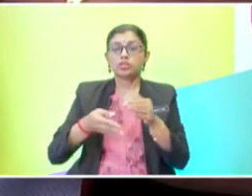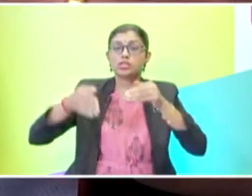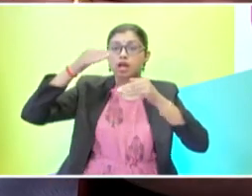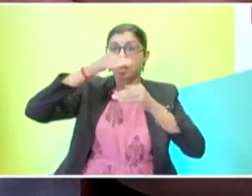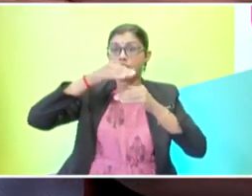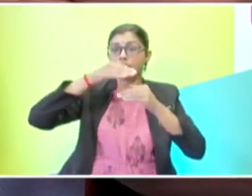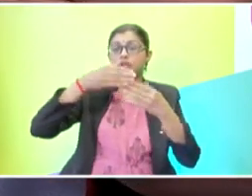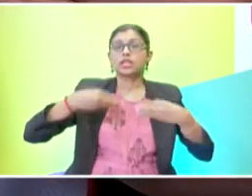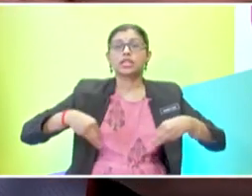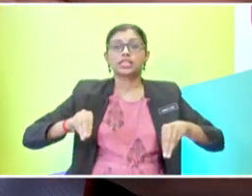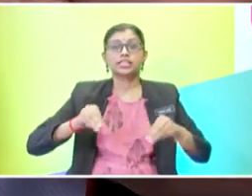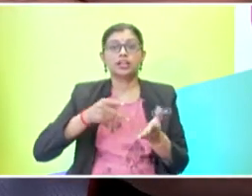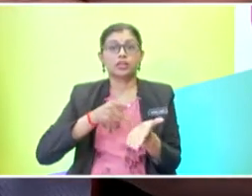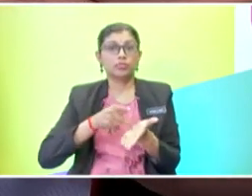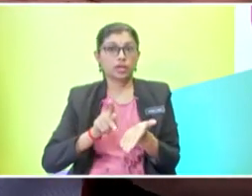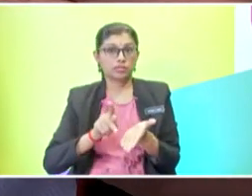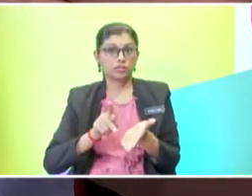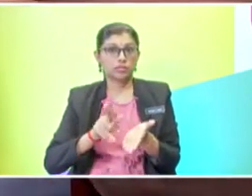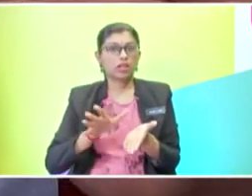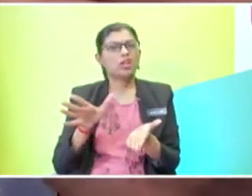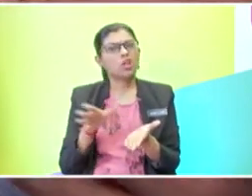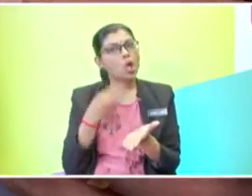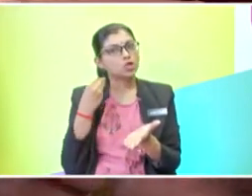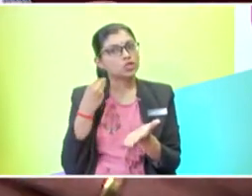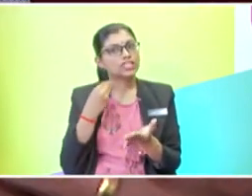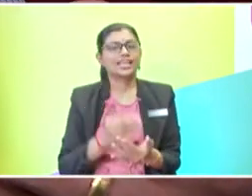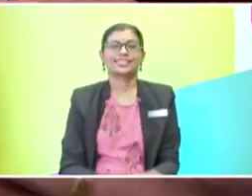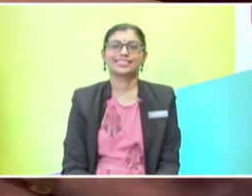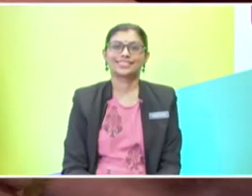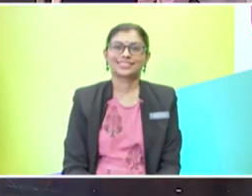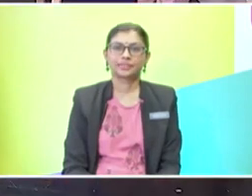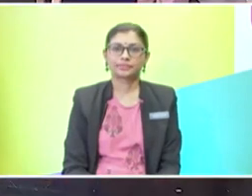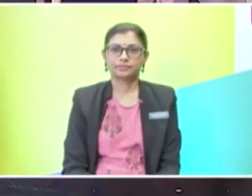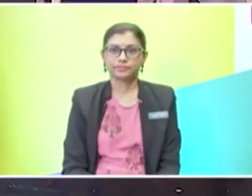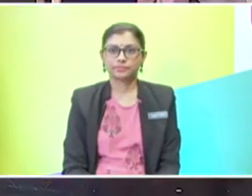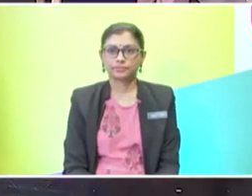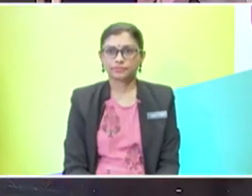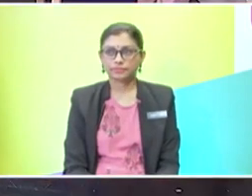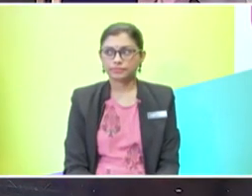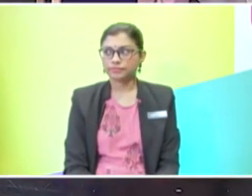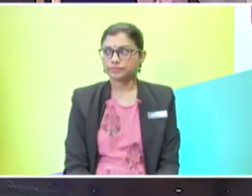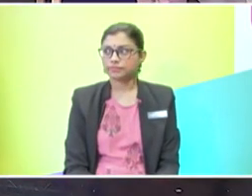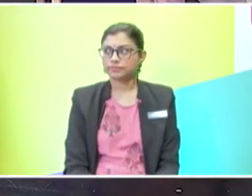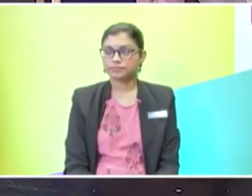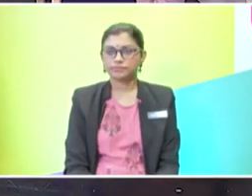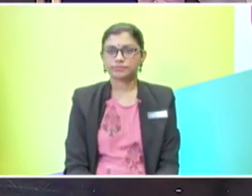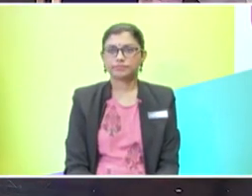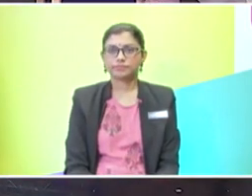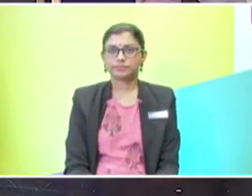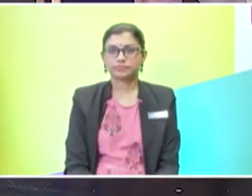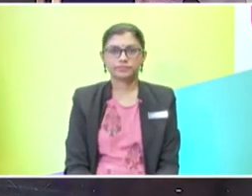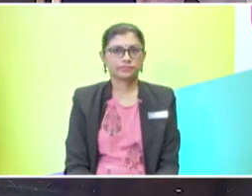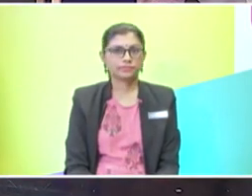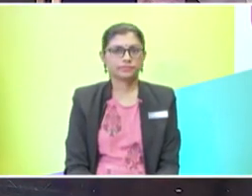Uh-oh, if cost is higher, that means we are at a loss. Loss. And loss goes loss. Over oh, yeah. here. Thank okay. you,